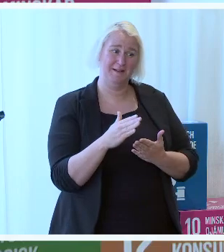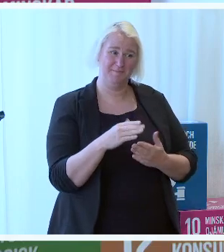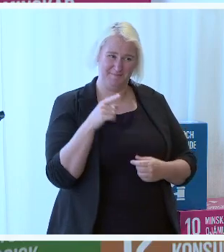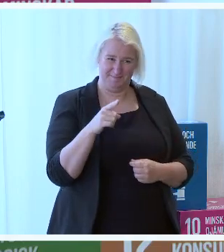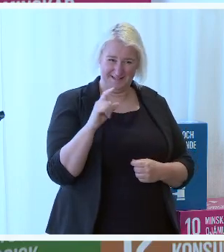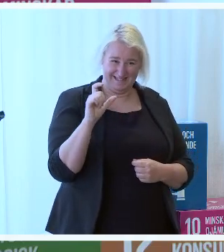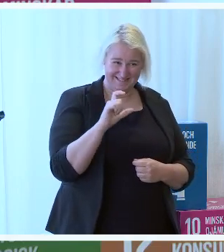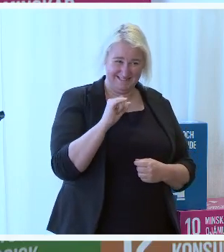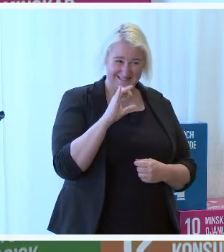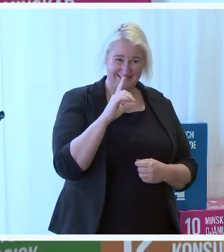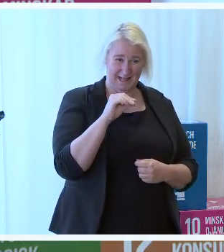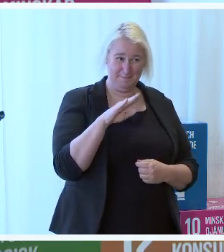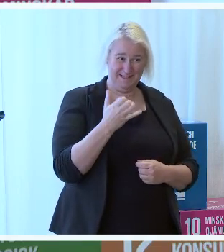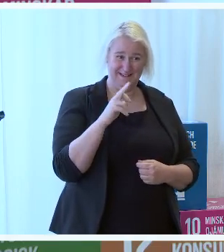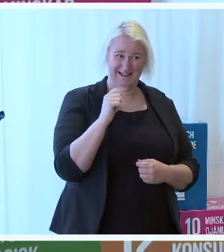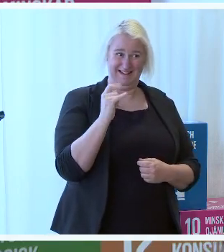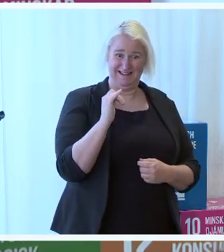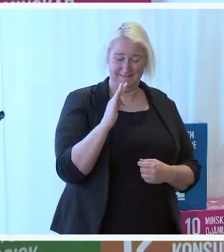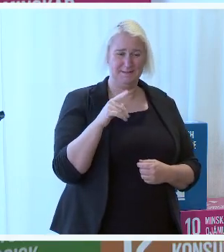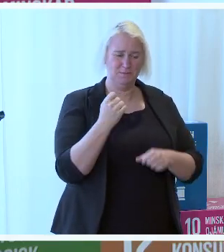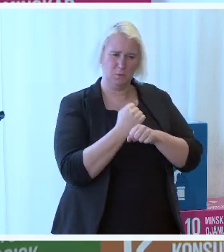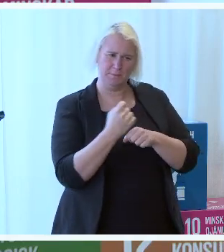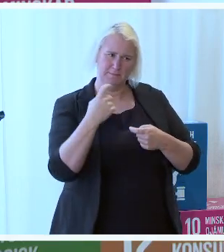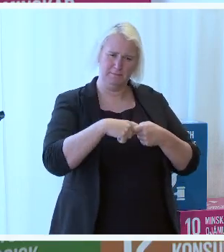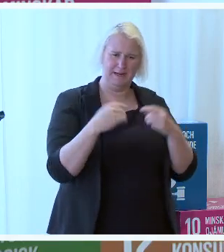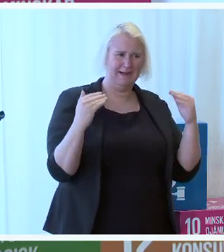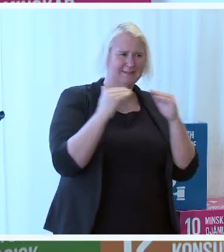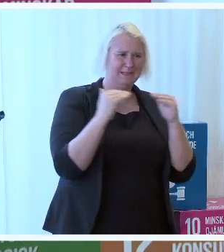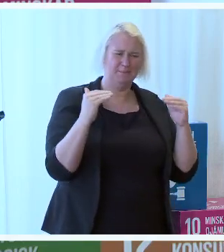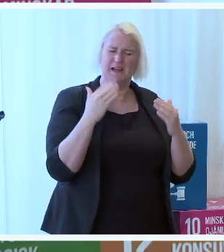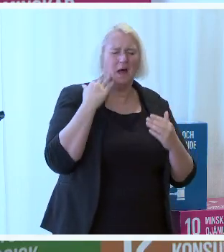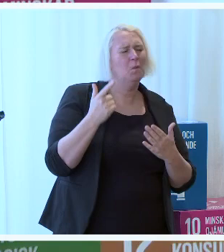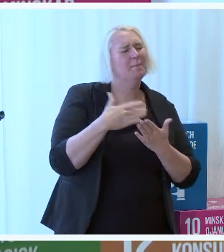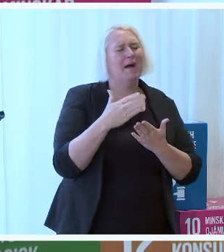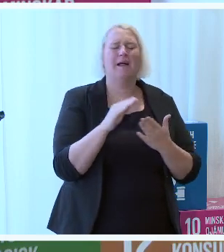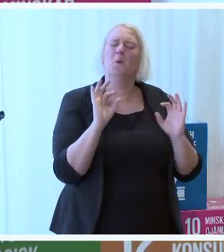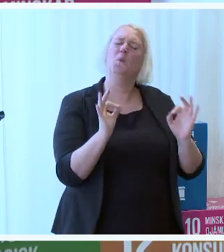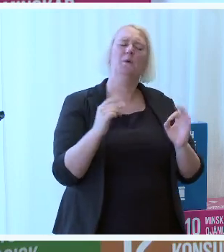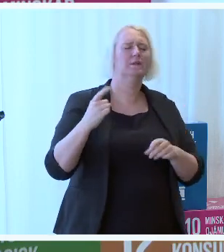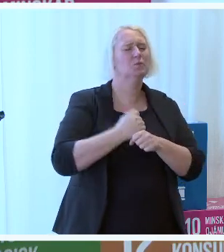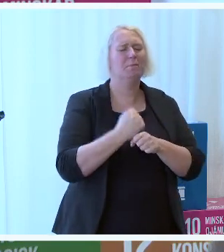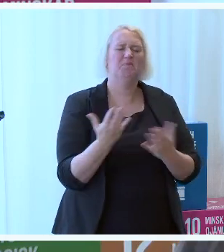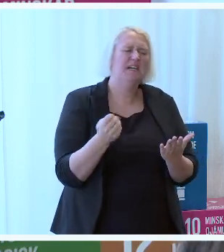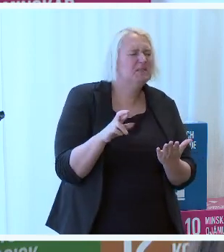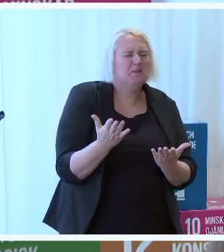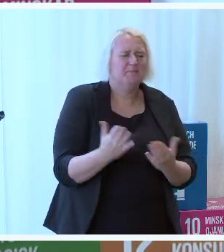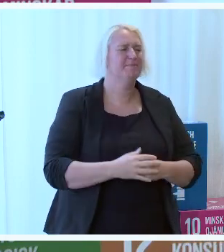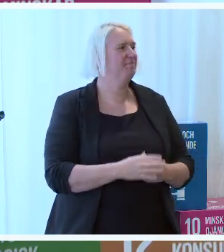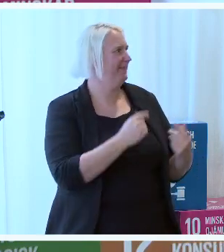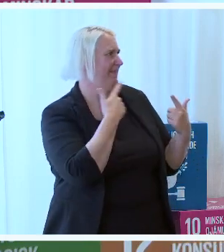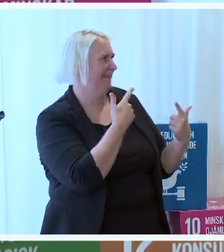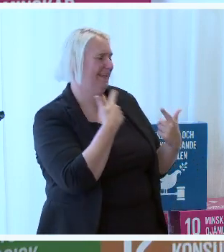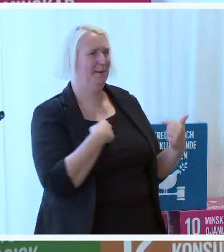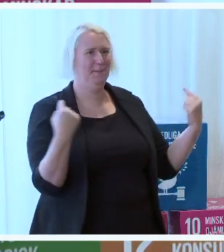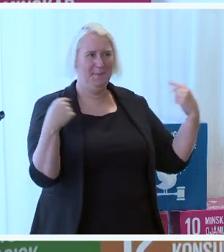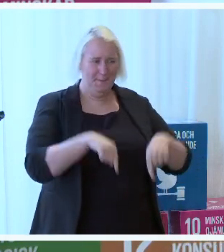the so-called Global South? And can you give us some general examples of this work? Thank you very much, Anas. My name is Zamzam. I'm